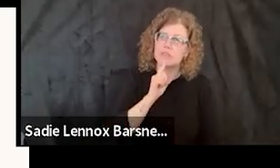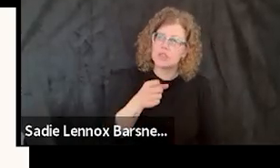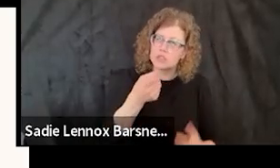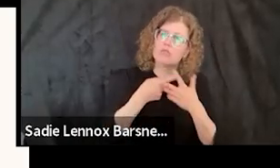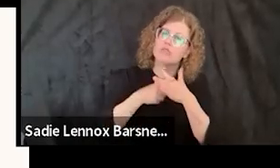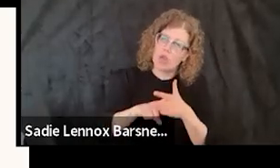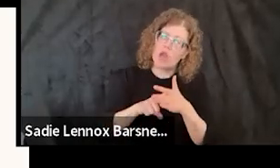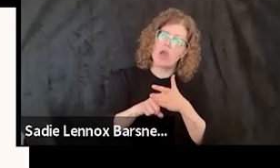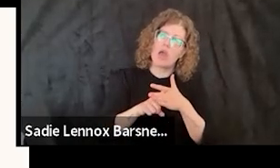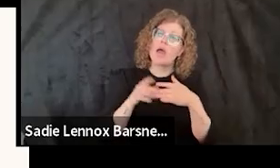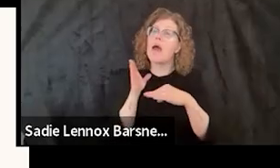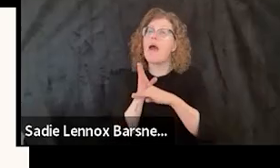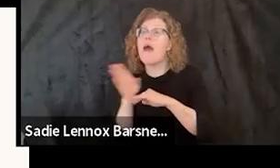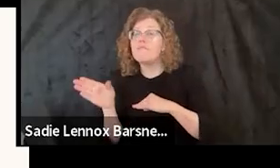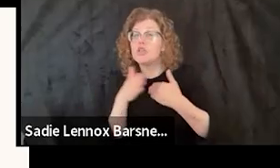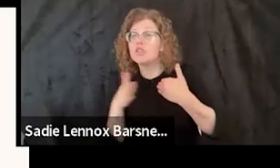released.